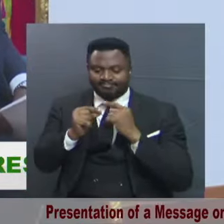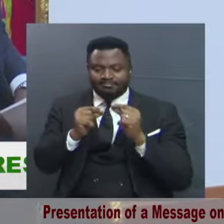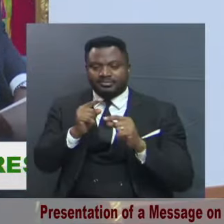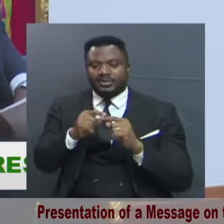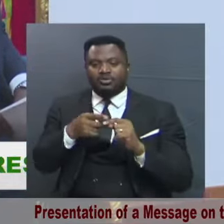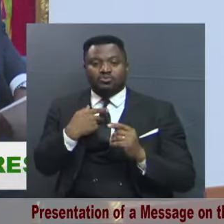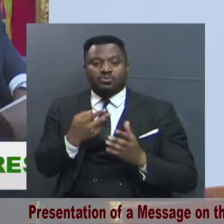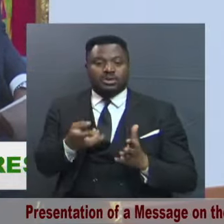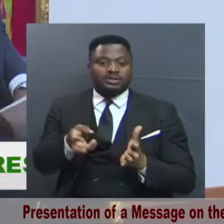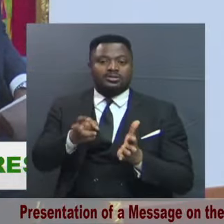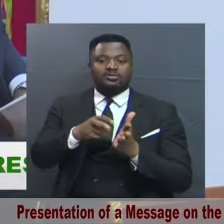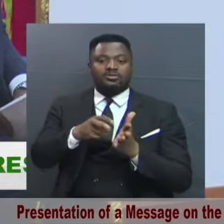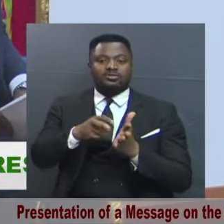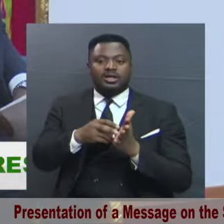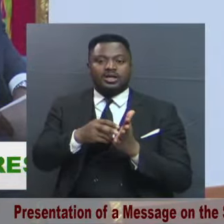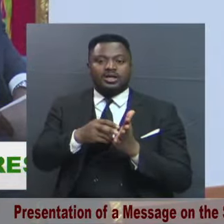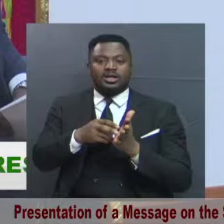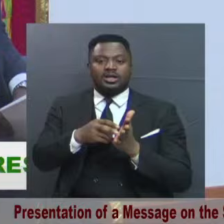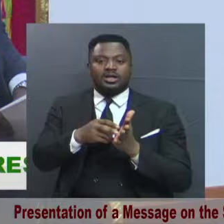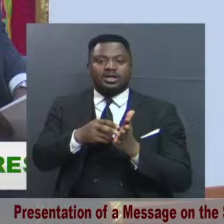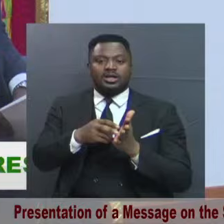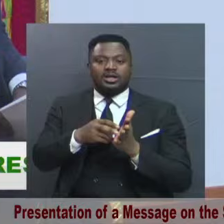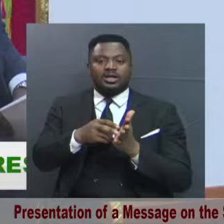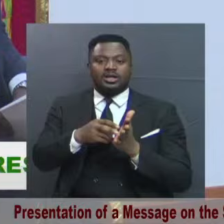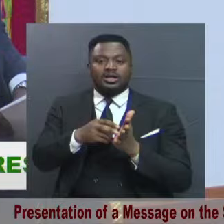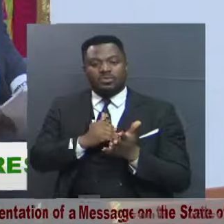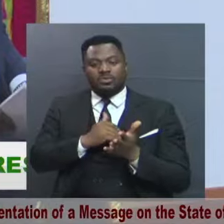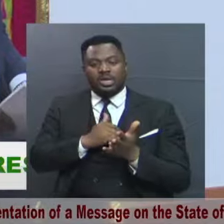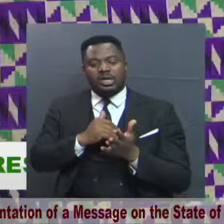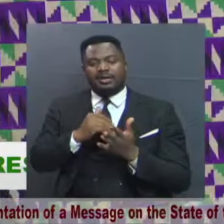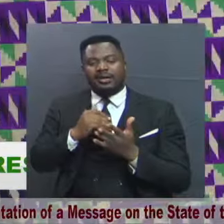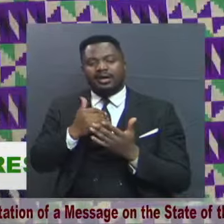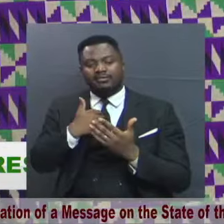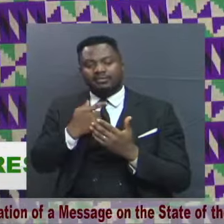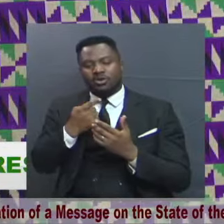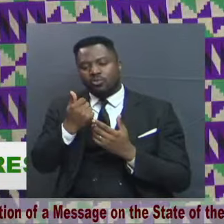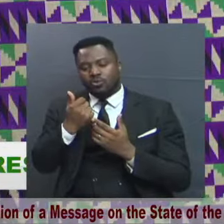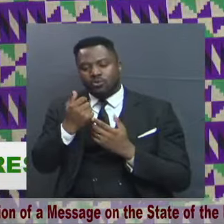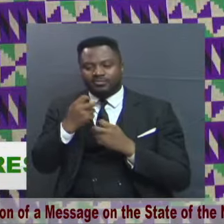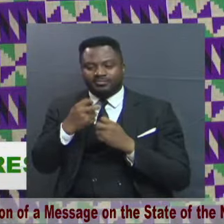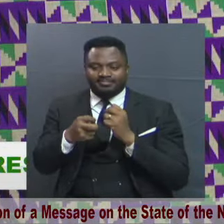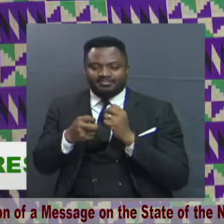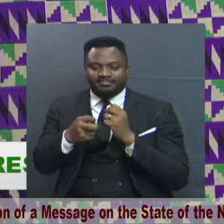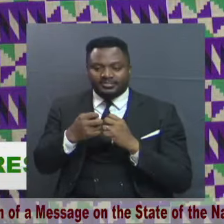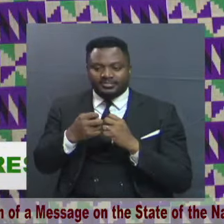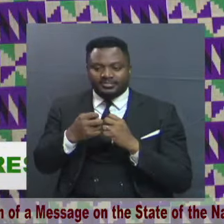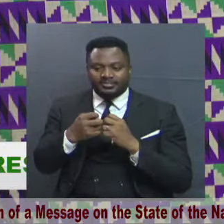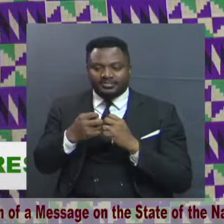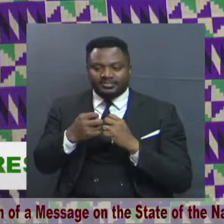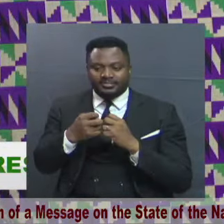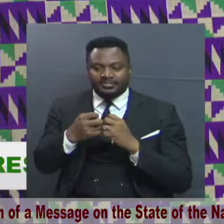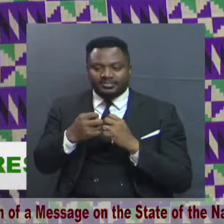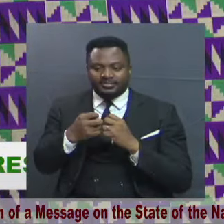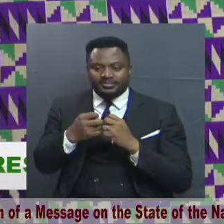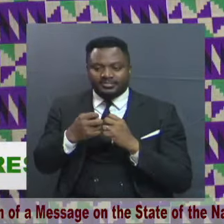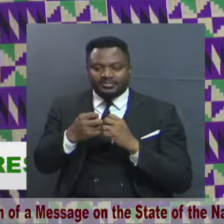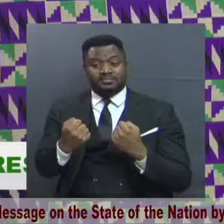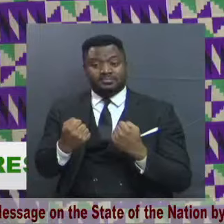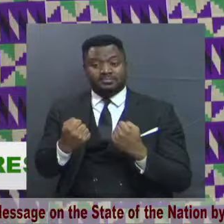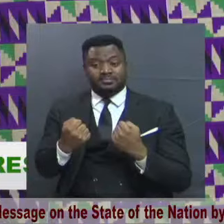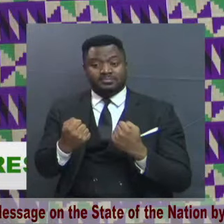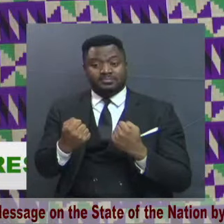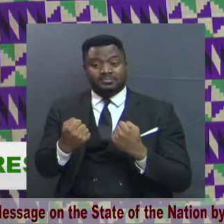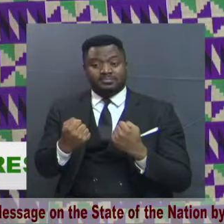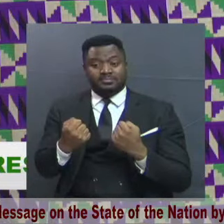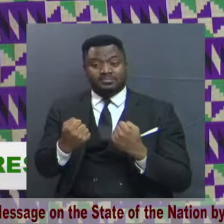are rising again we were bruised but we are healing we have